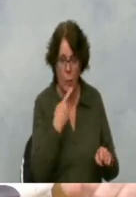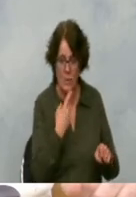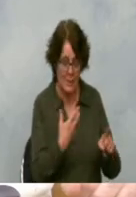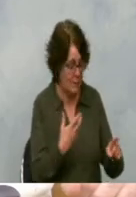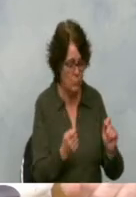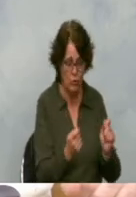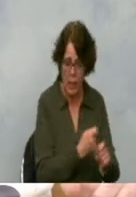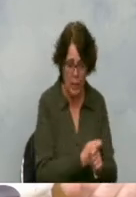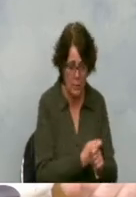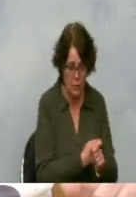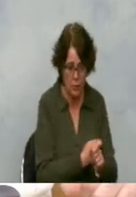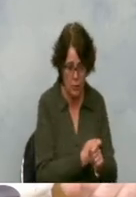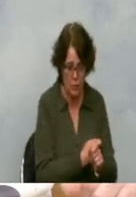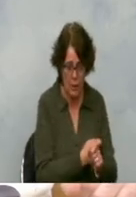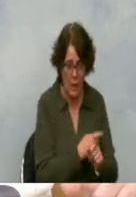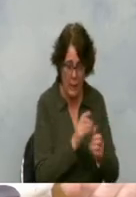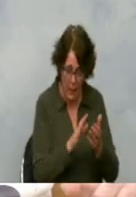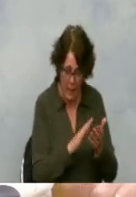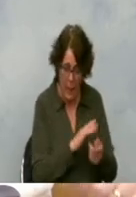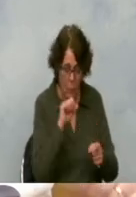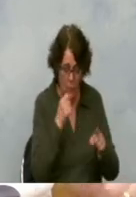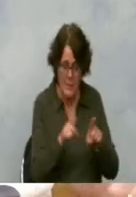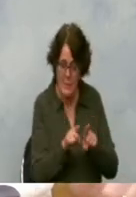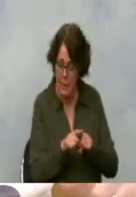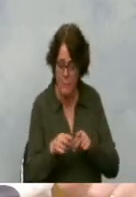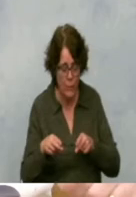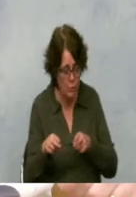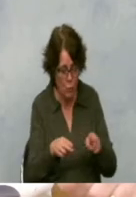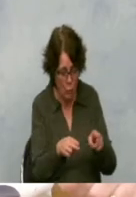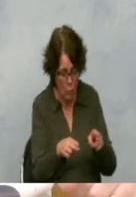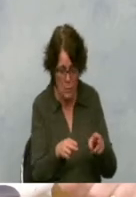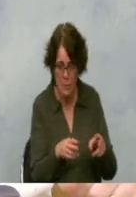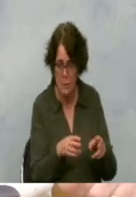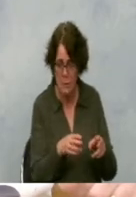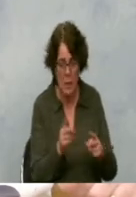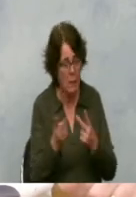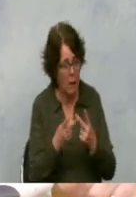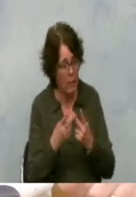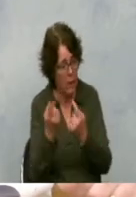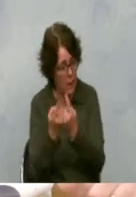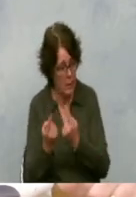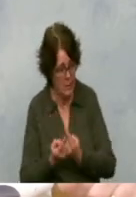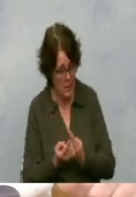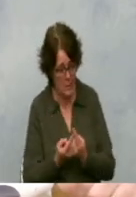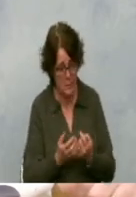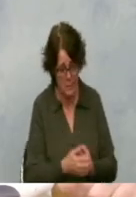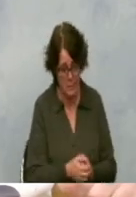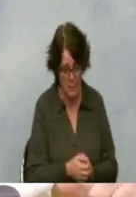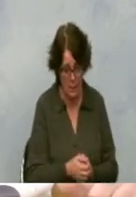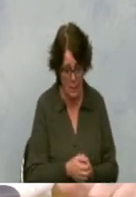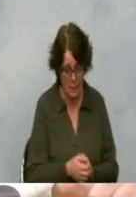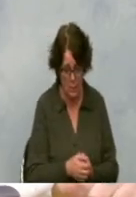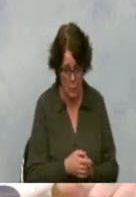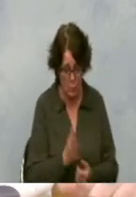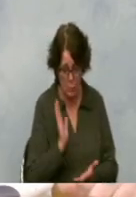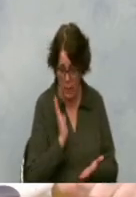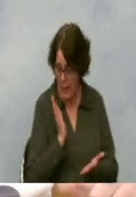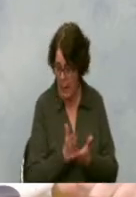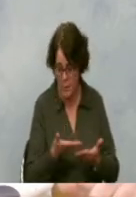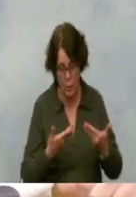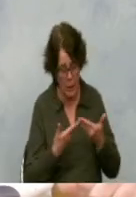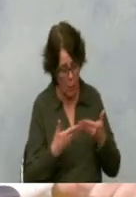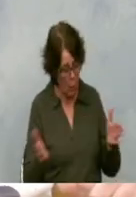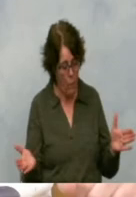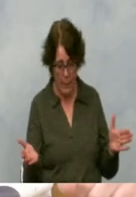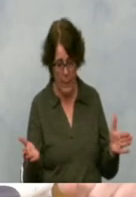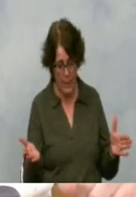changes, and that would apply for things like road in the same way that it would for other assets. So absolutely open to this, councillor.